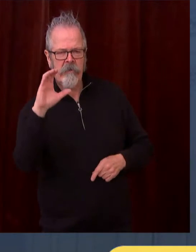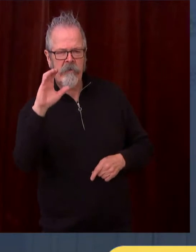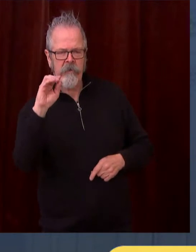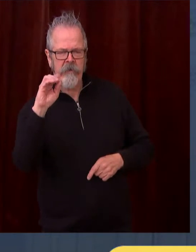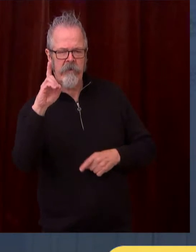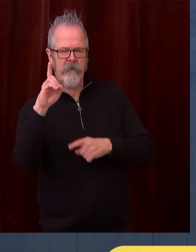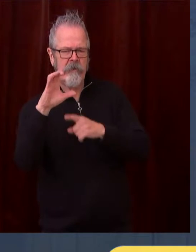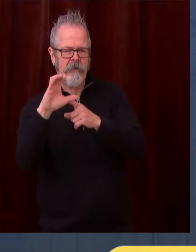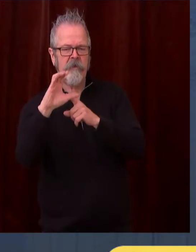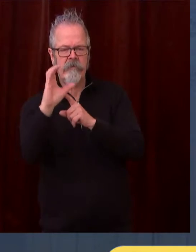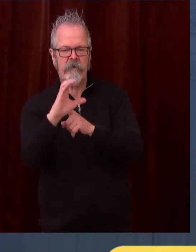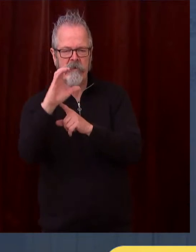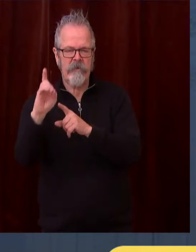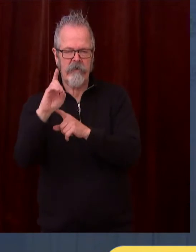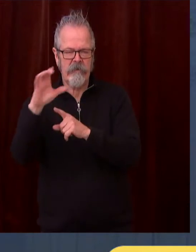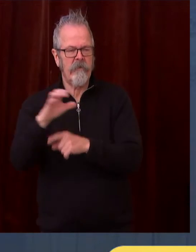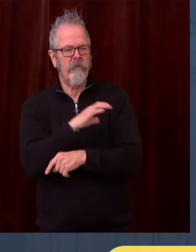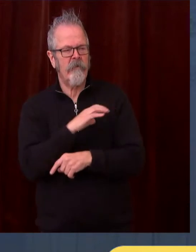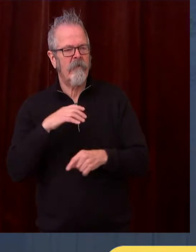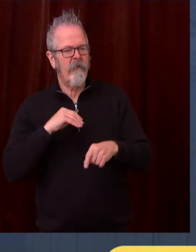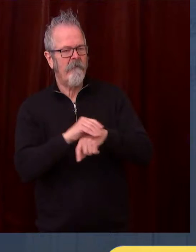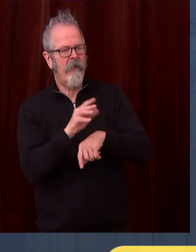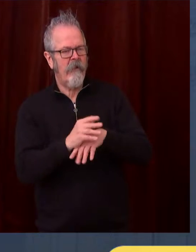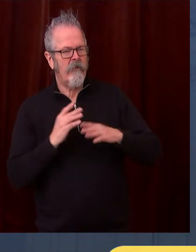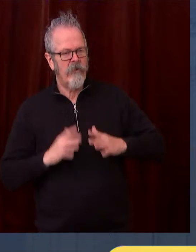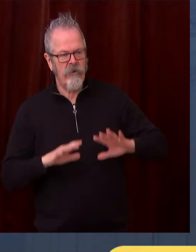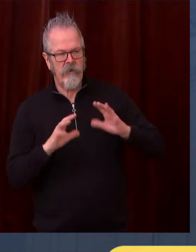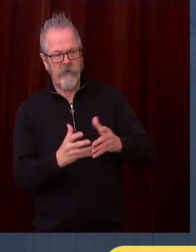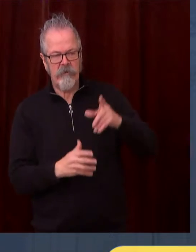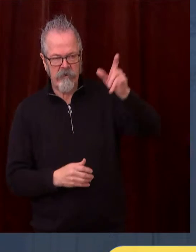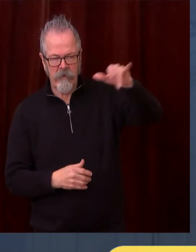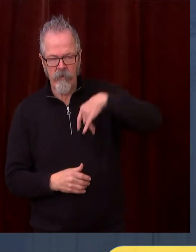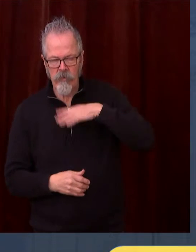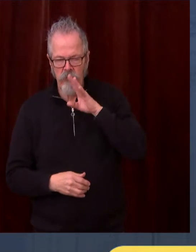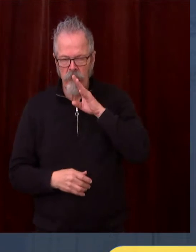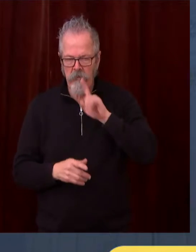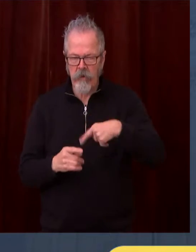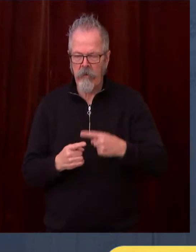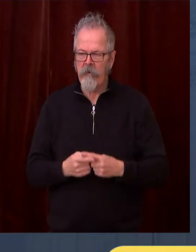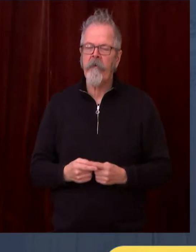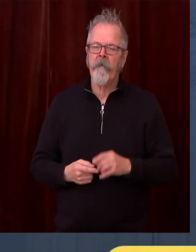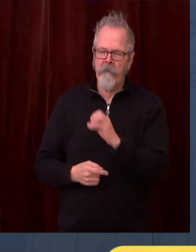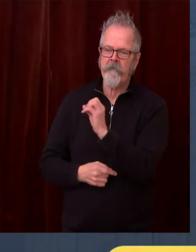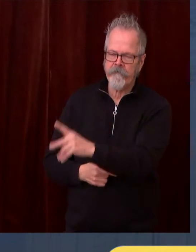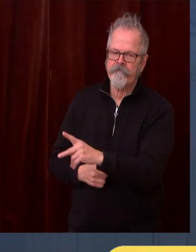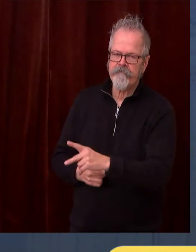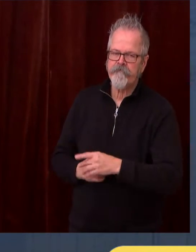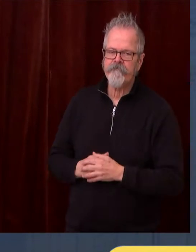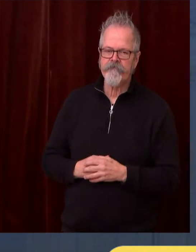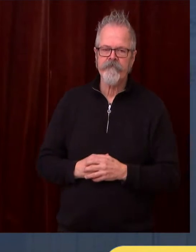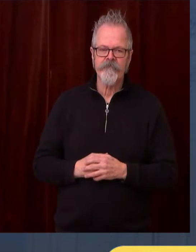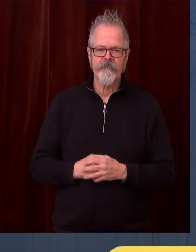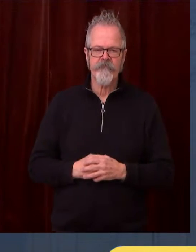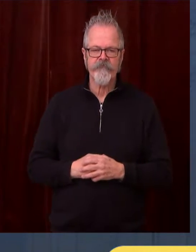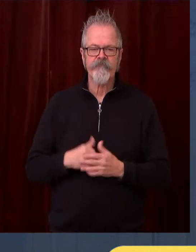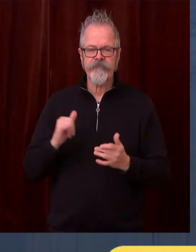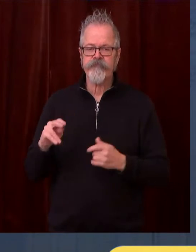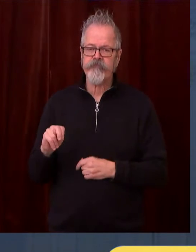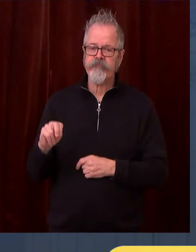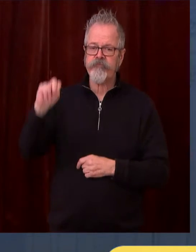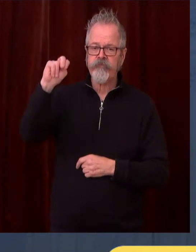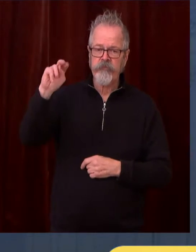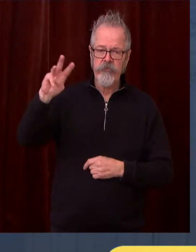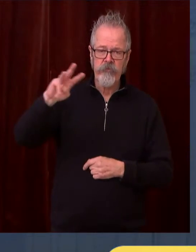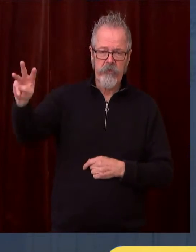Network. Go ahead, Austin. Can you hear me? Yes, go ahead. Oh, good. Amazing.